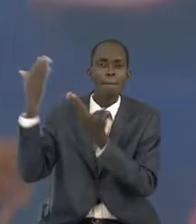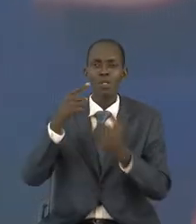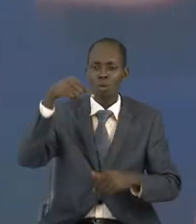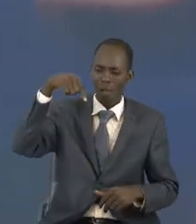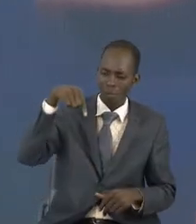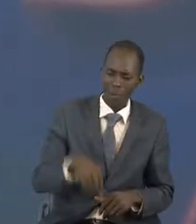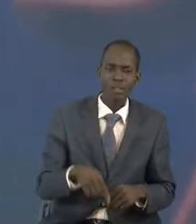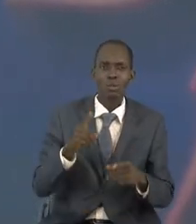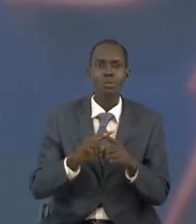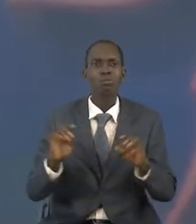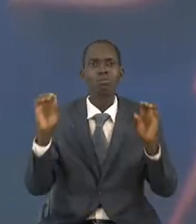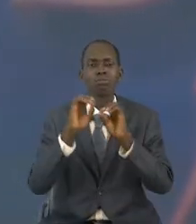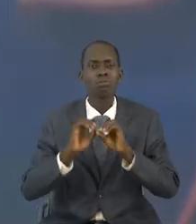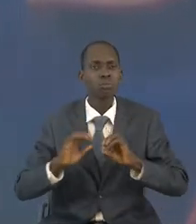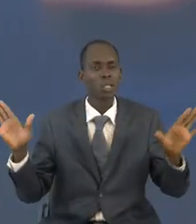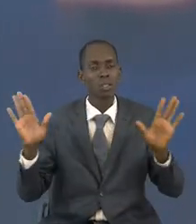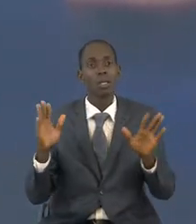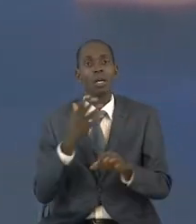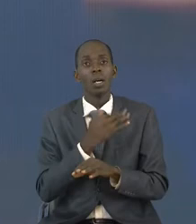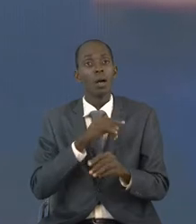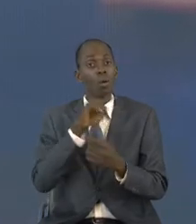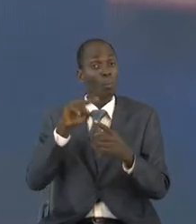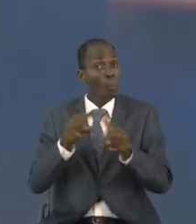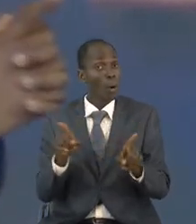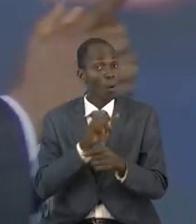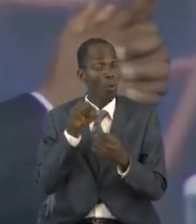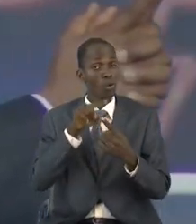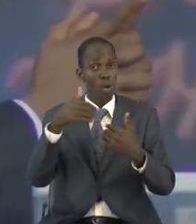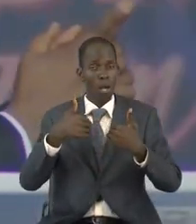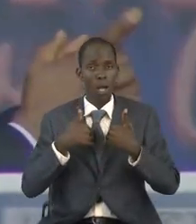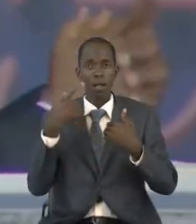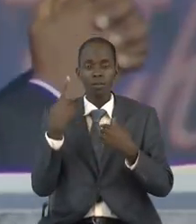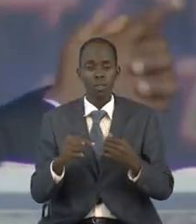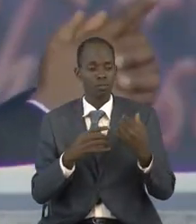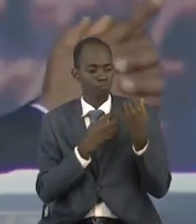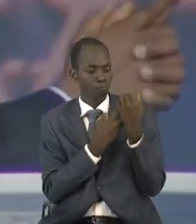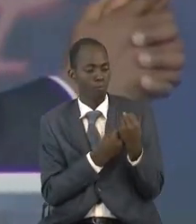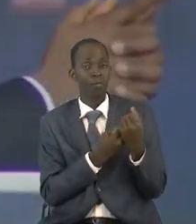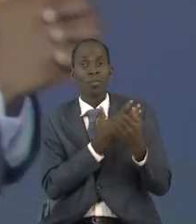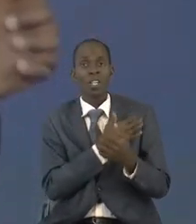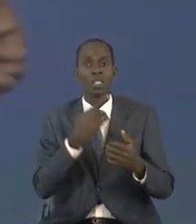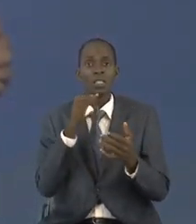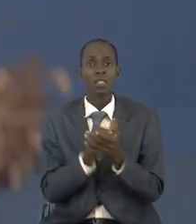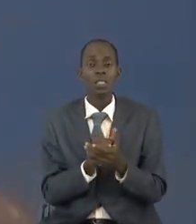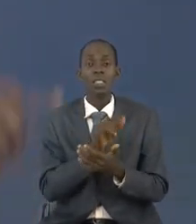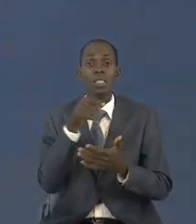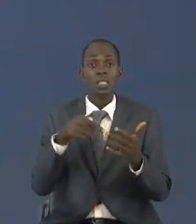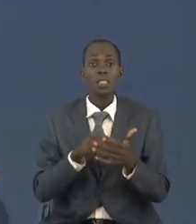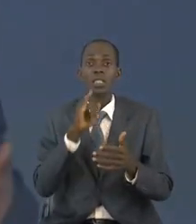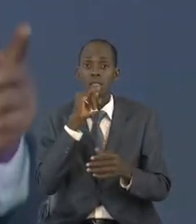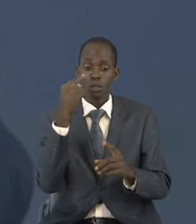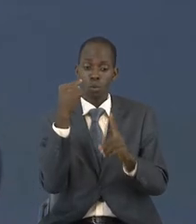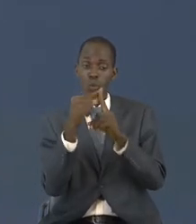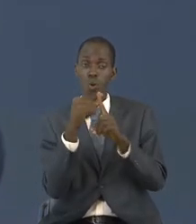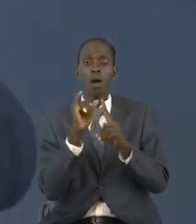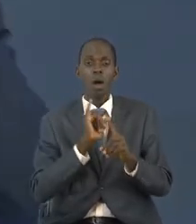zero woman. But when you have the courage and you say, this is the word I have